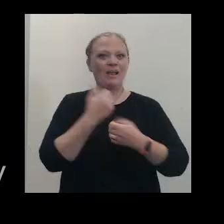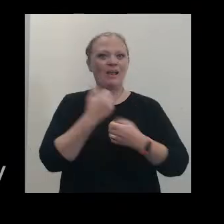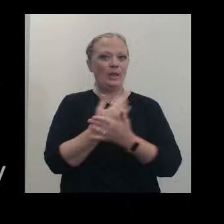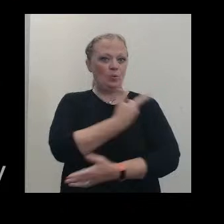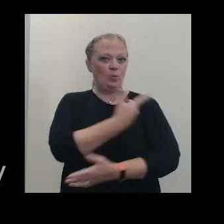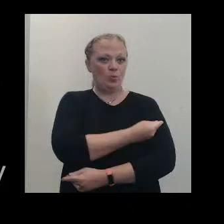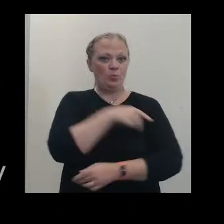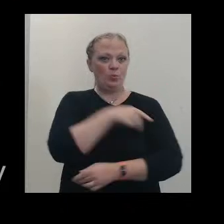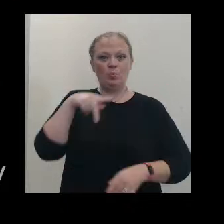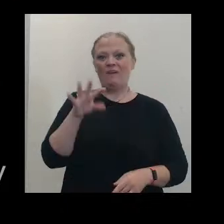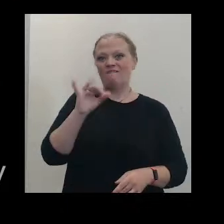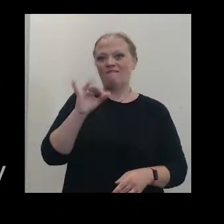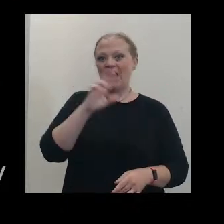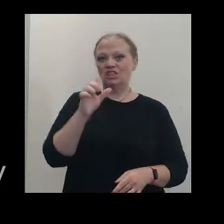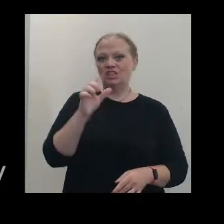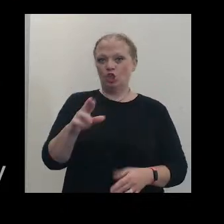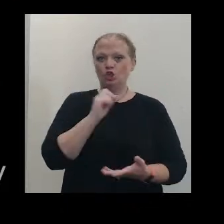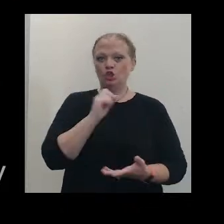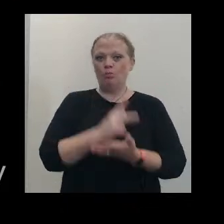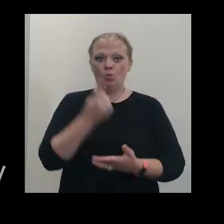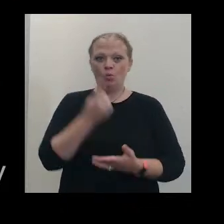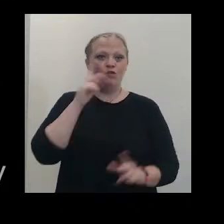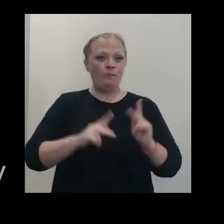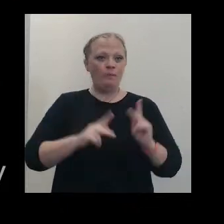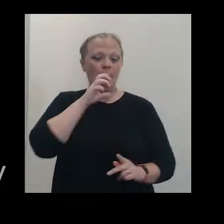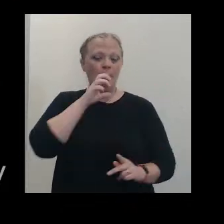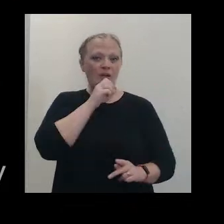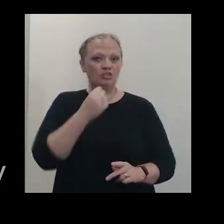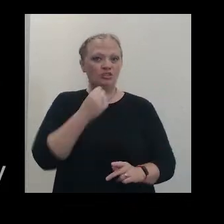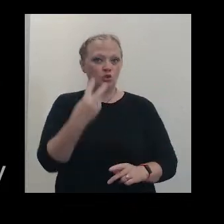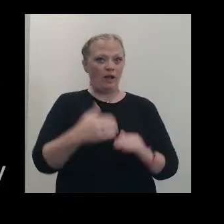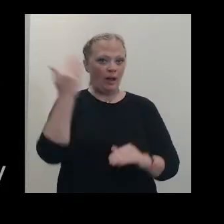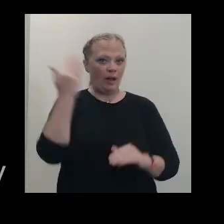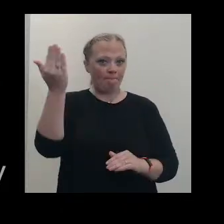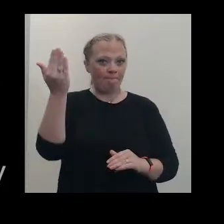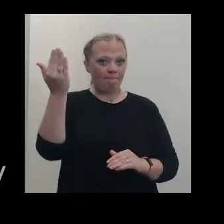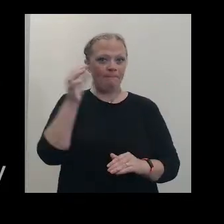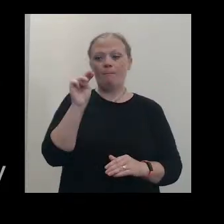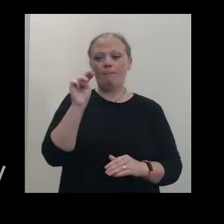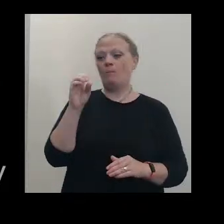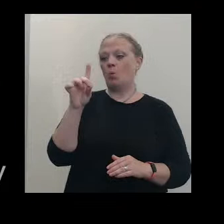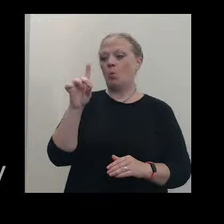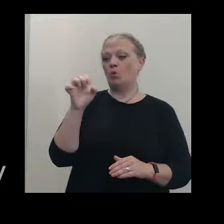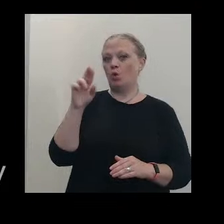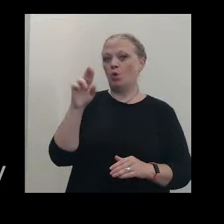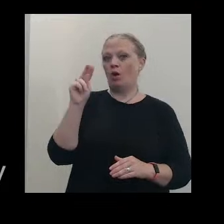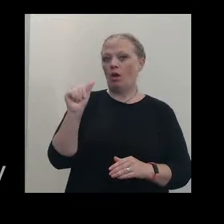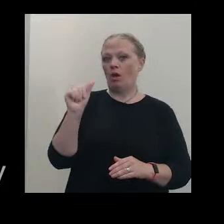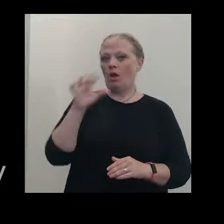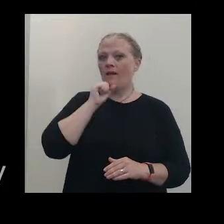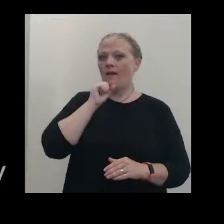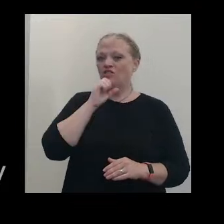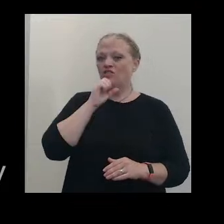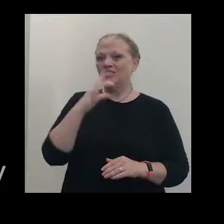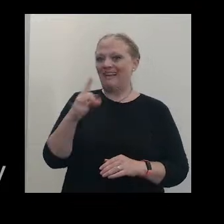the Pfizer is approved for people 12 and up, and the Moderna is approved for people 18 and